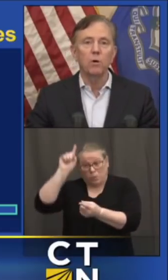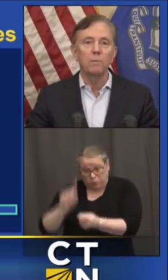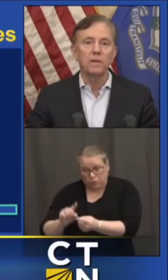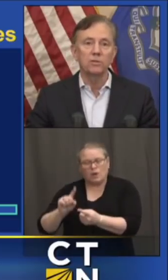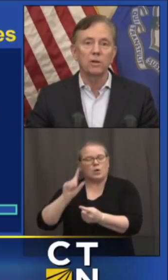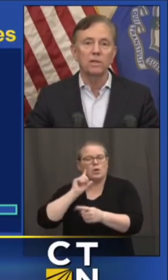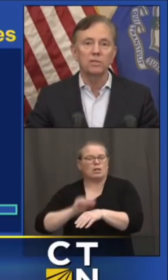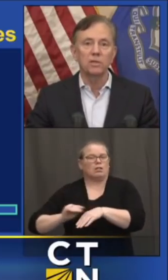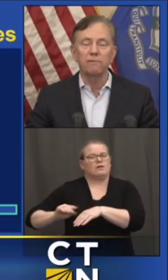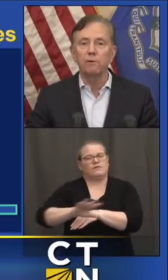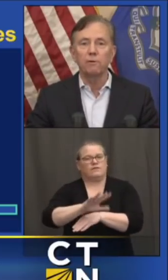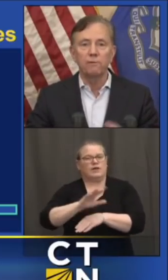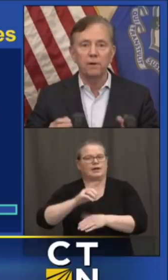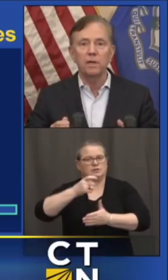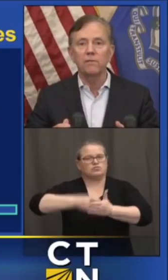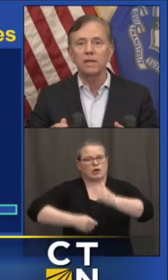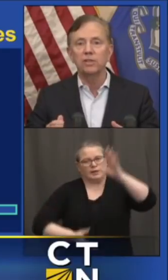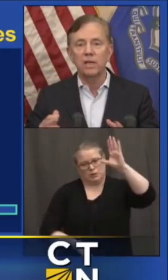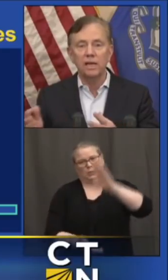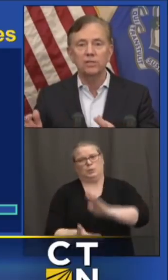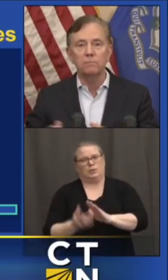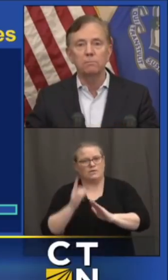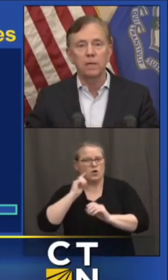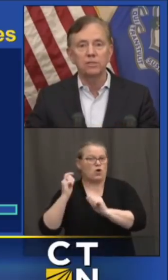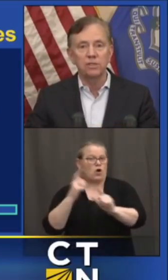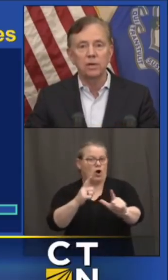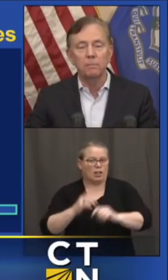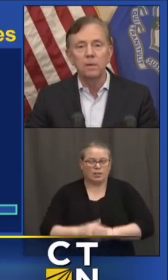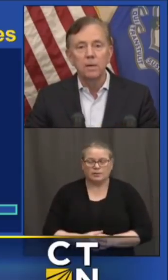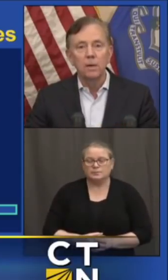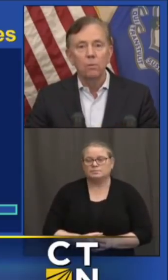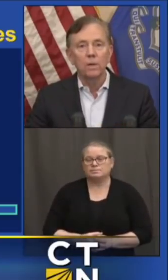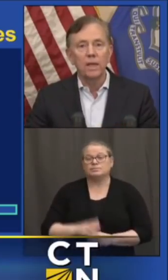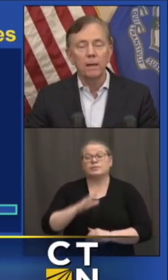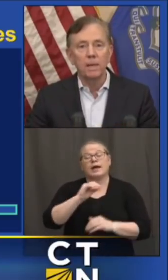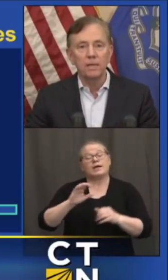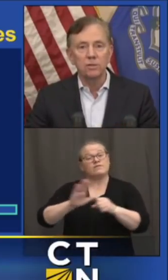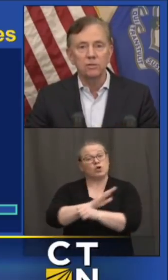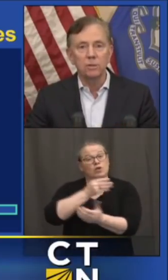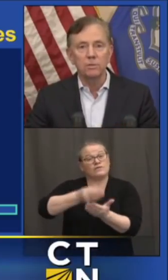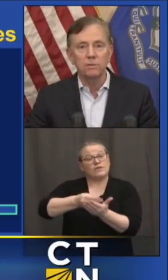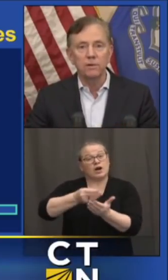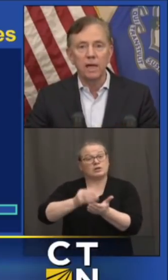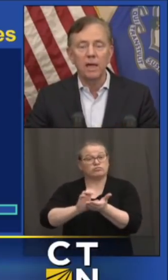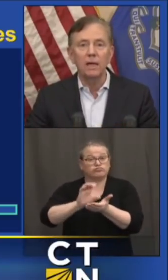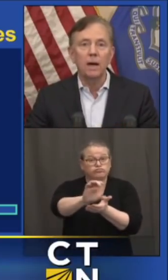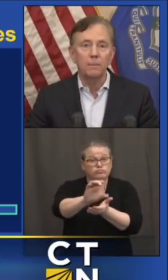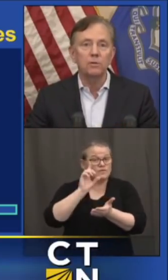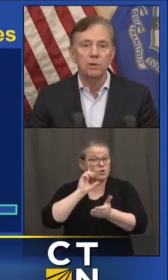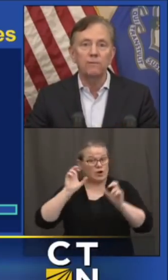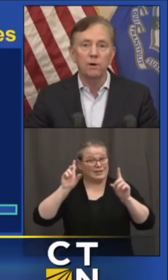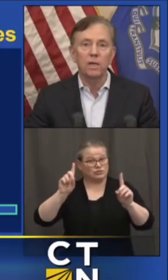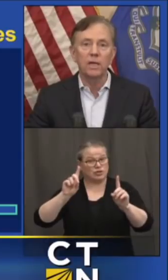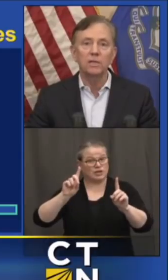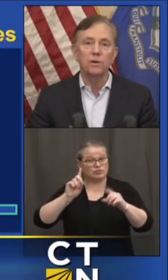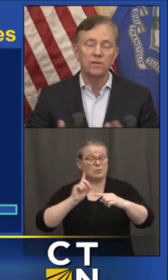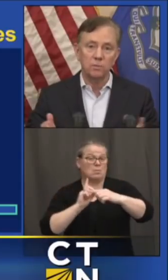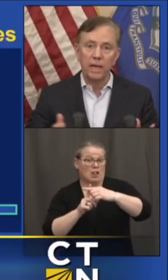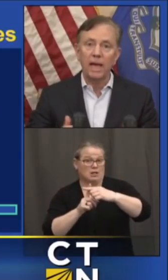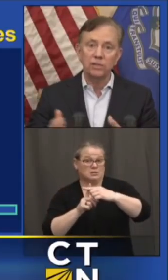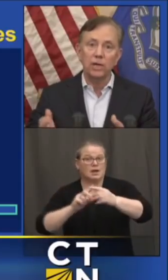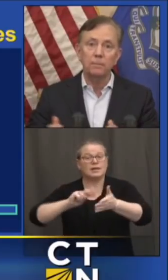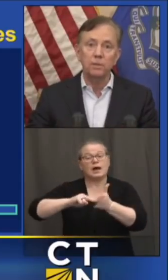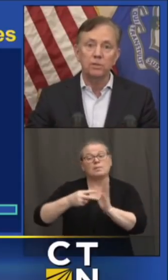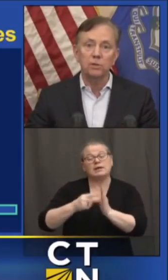spend a few more minutes on this, full funding of education plus some. What that means in terms of a opportunity for our kids who has